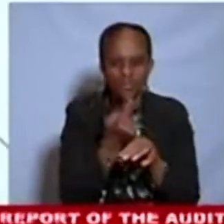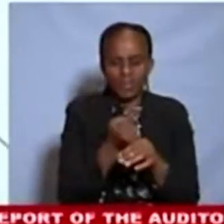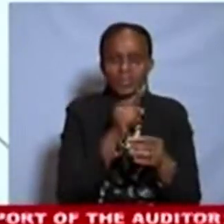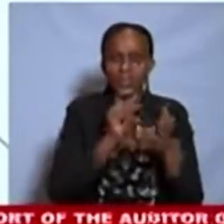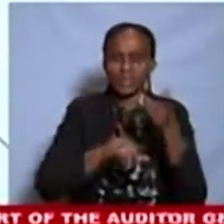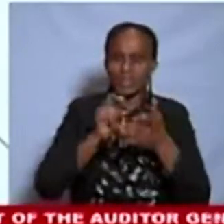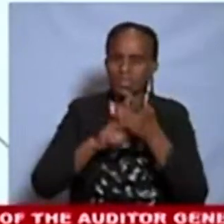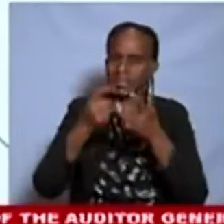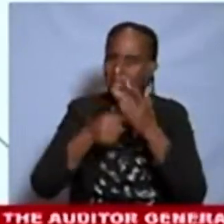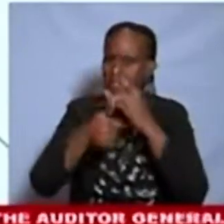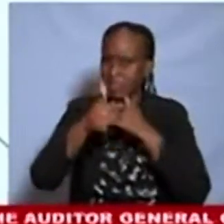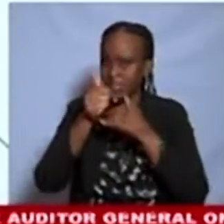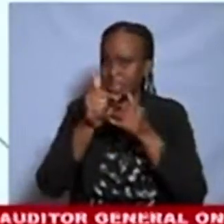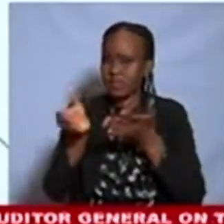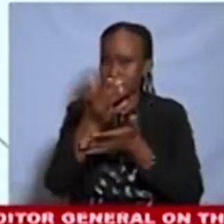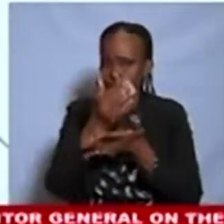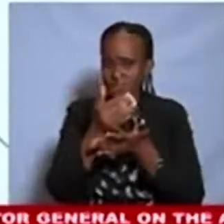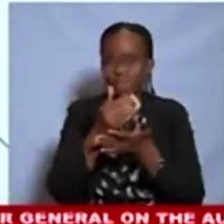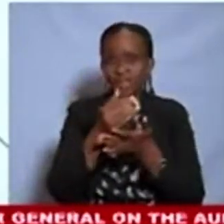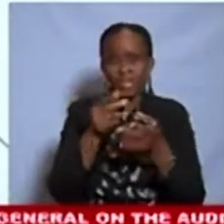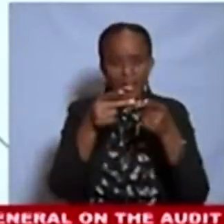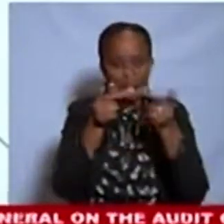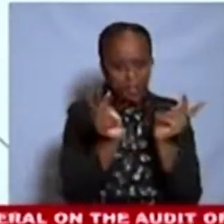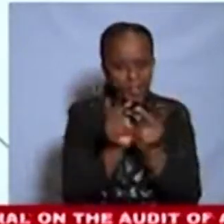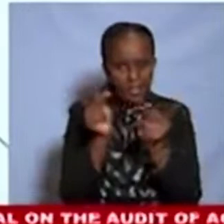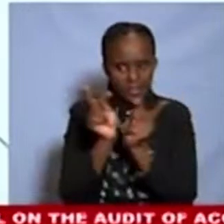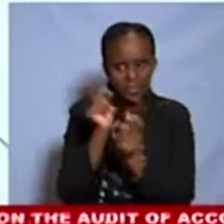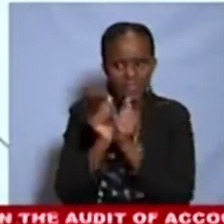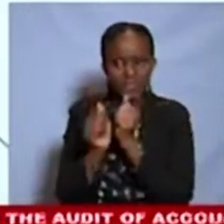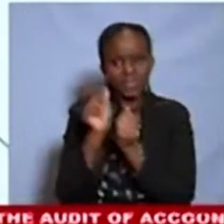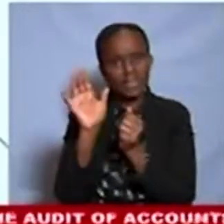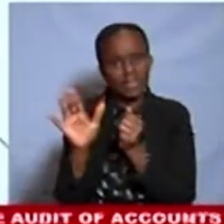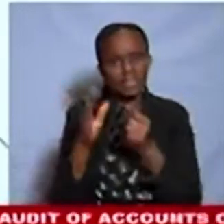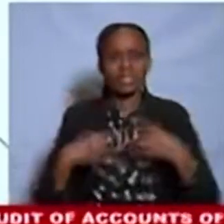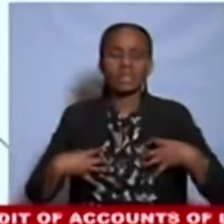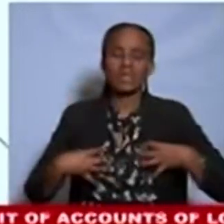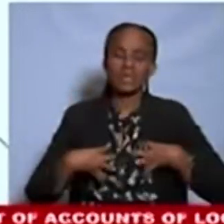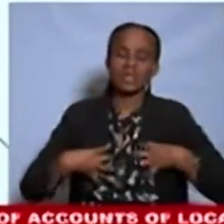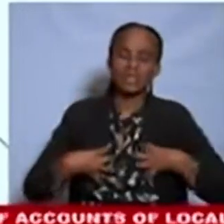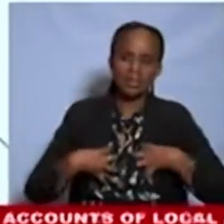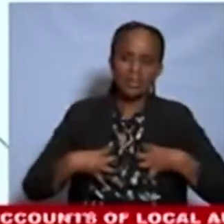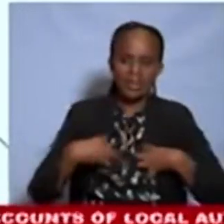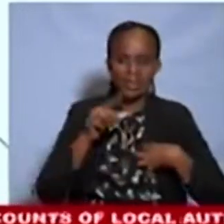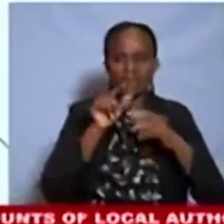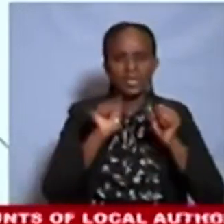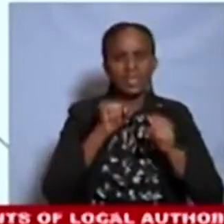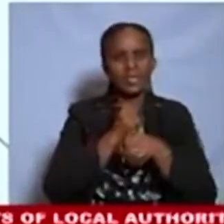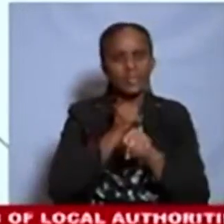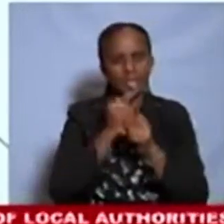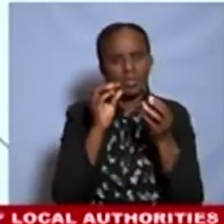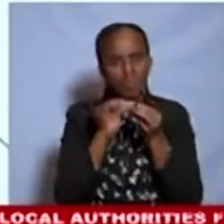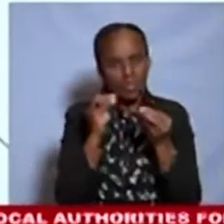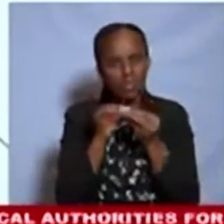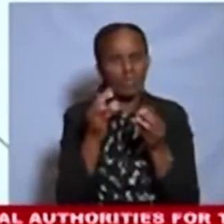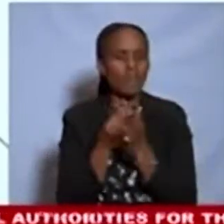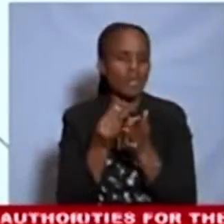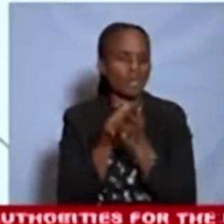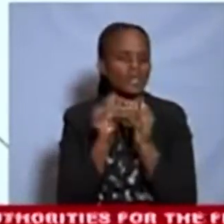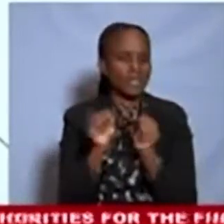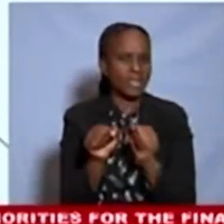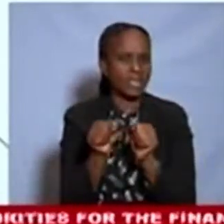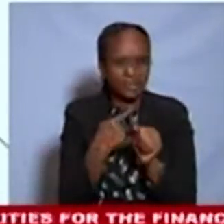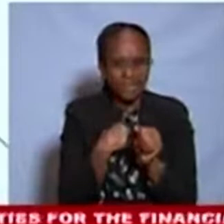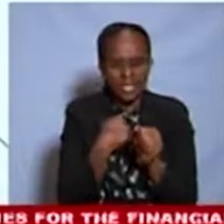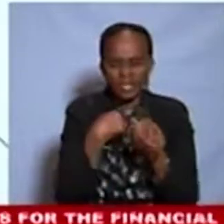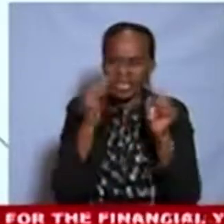collect. Abattoirs that are there, animals that go there, you can make a lot of money. I'm